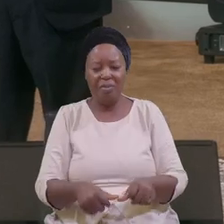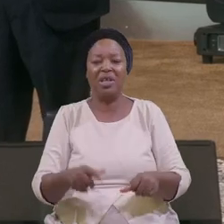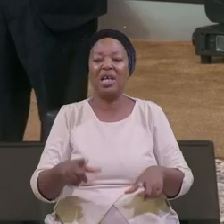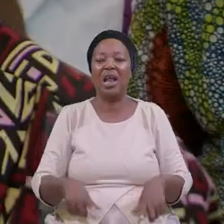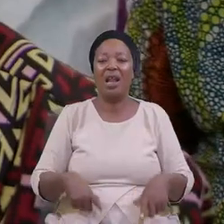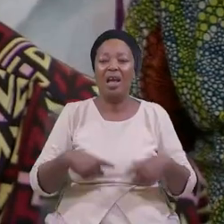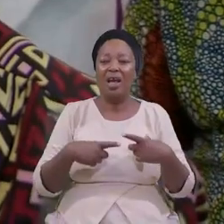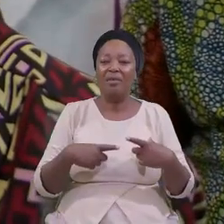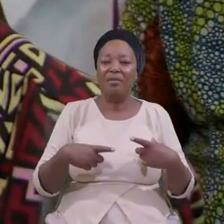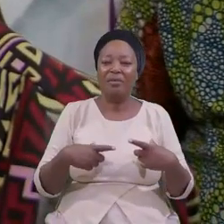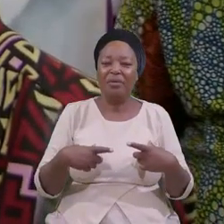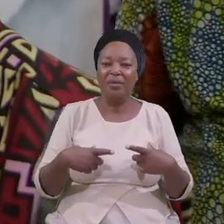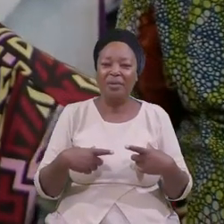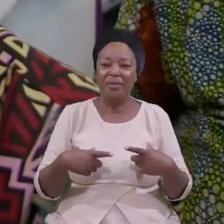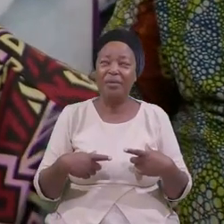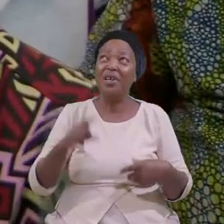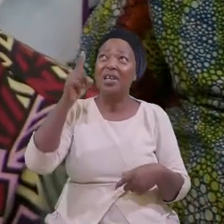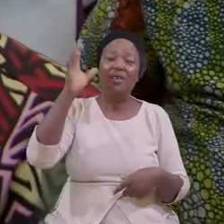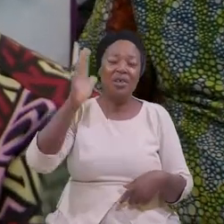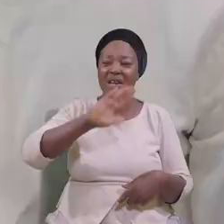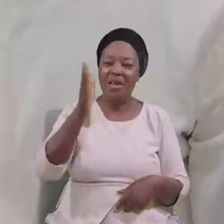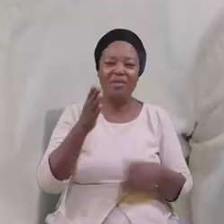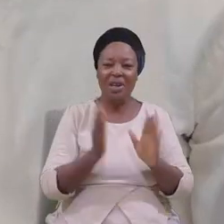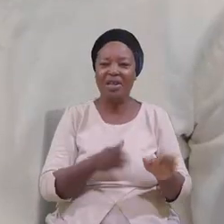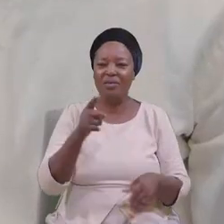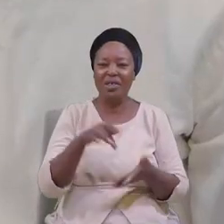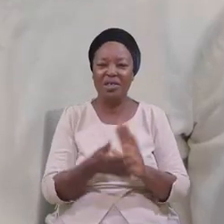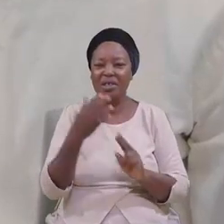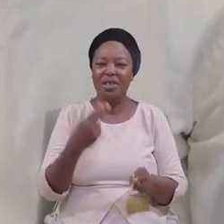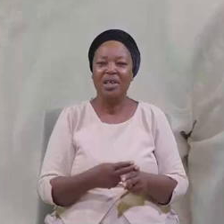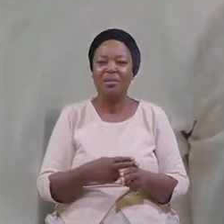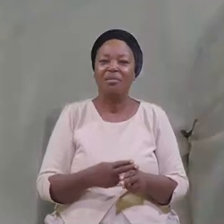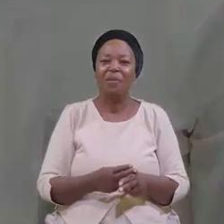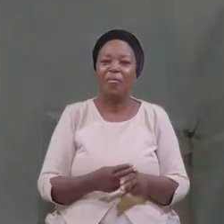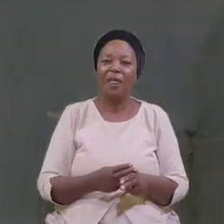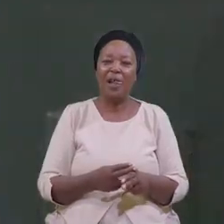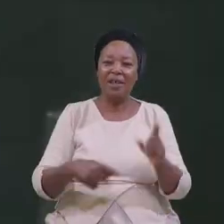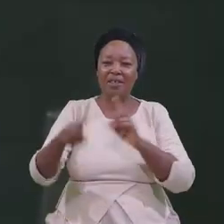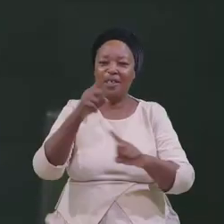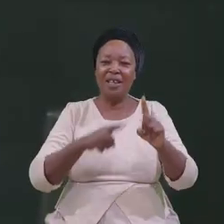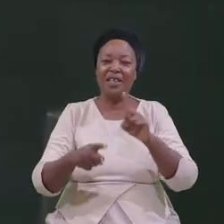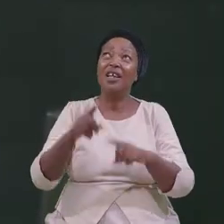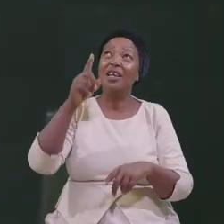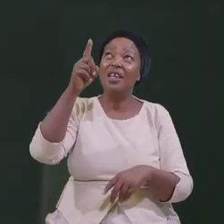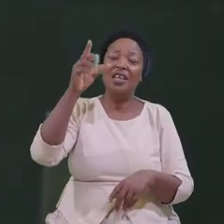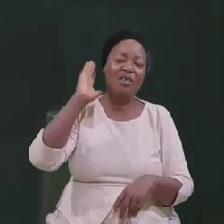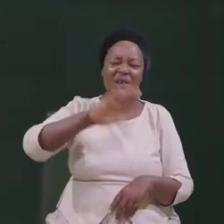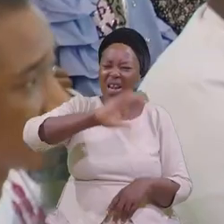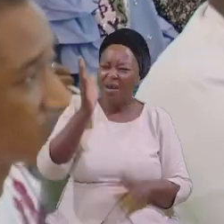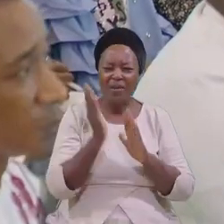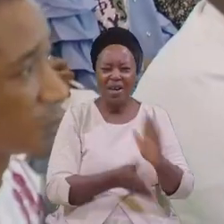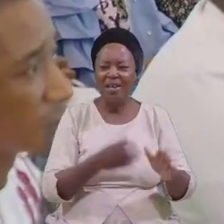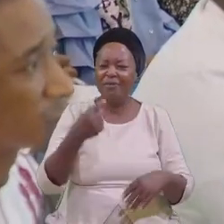alive. He'll never leave you. He'll never leave me.